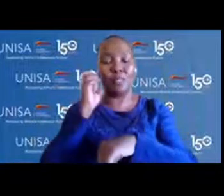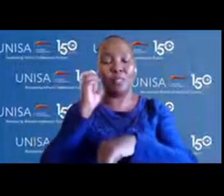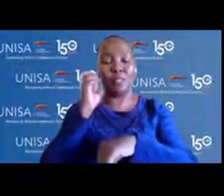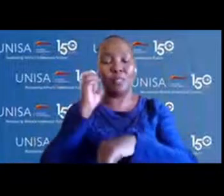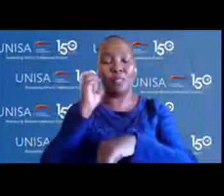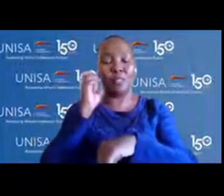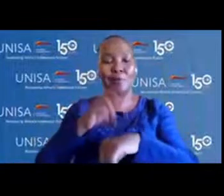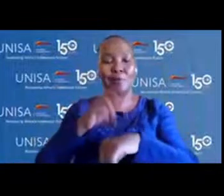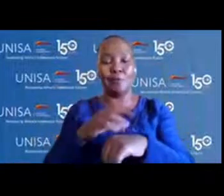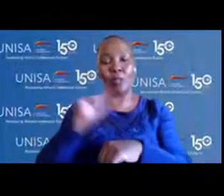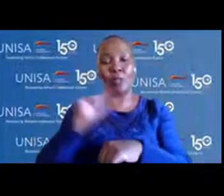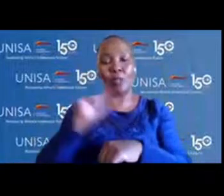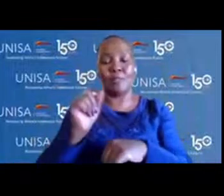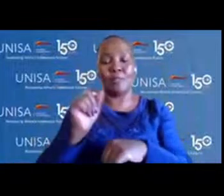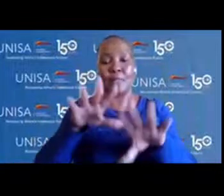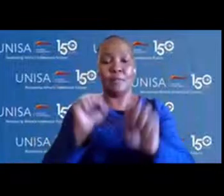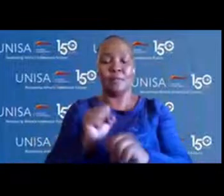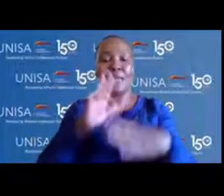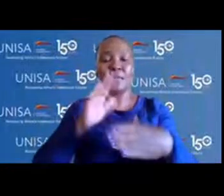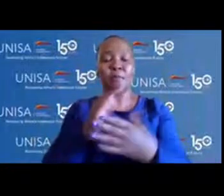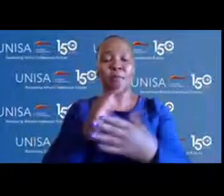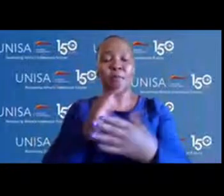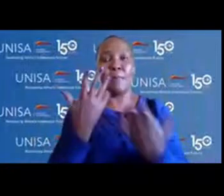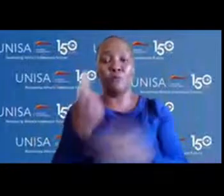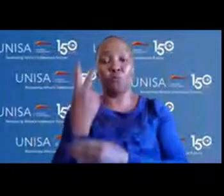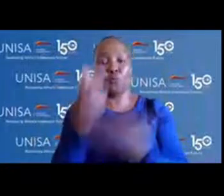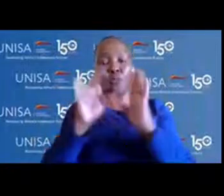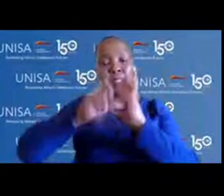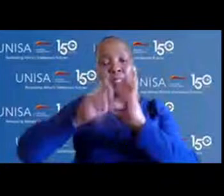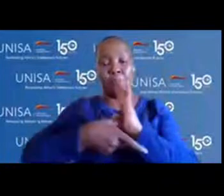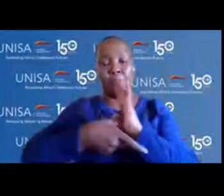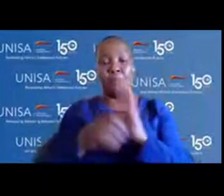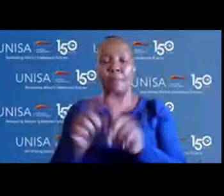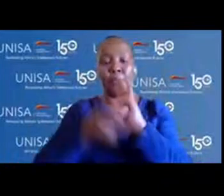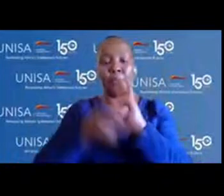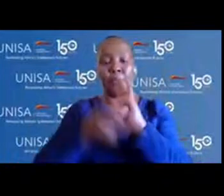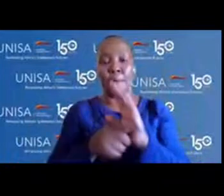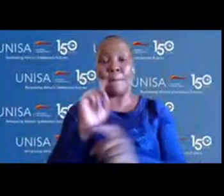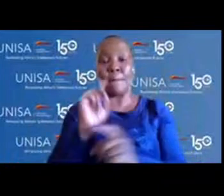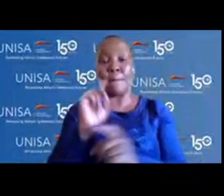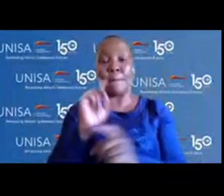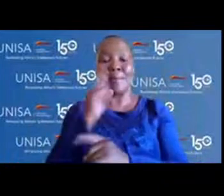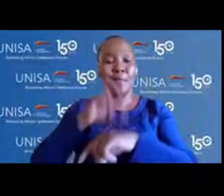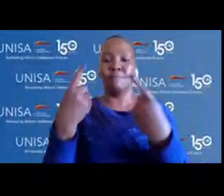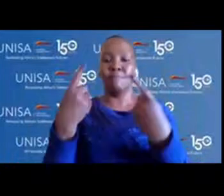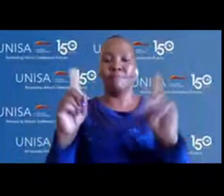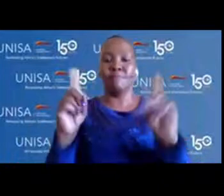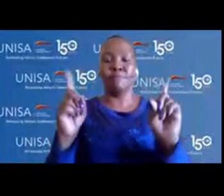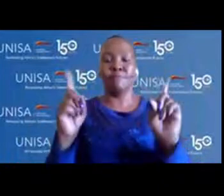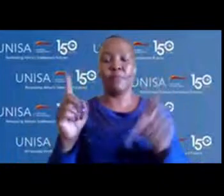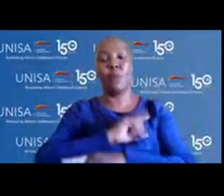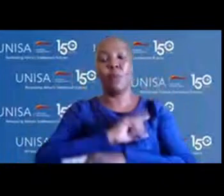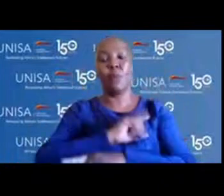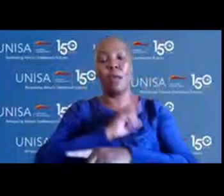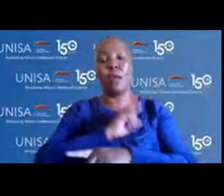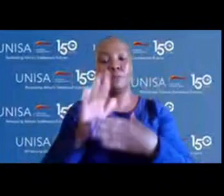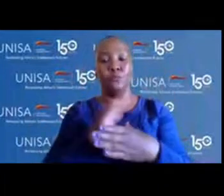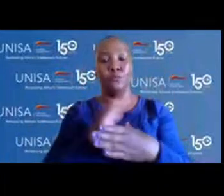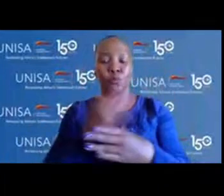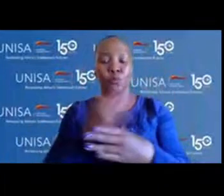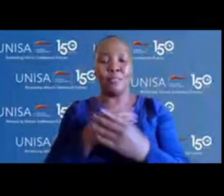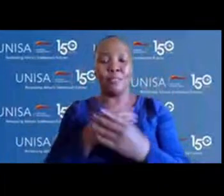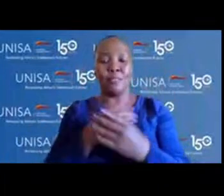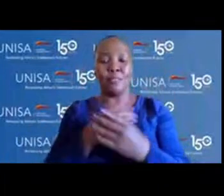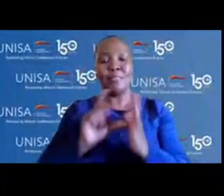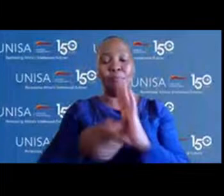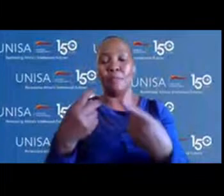may present the same disability only to find that their needs are different because of the severity of the disability.